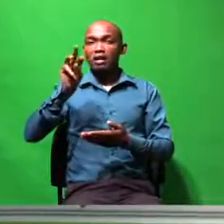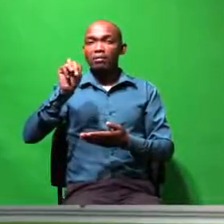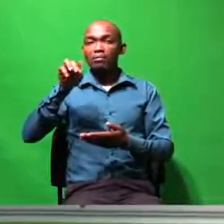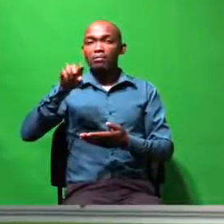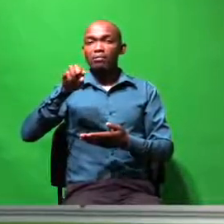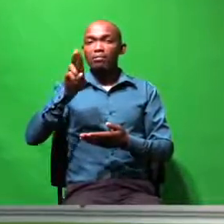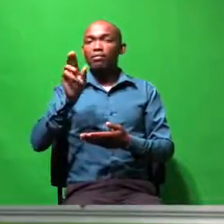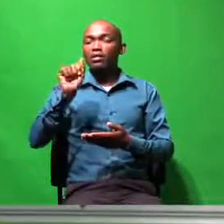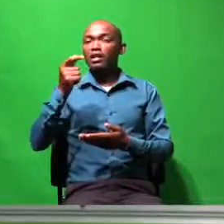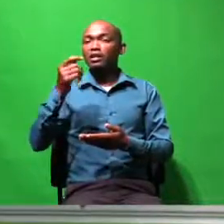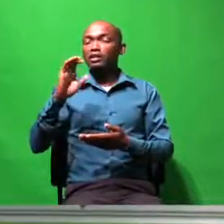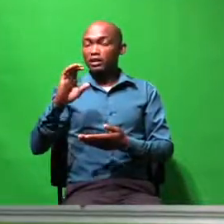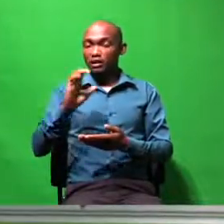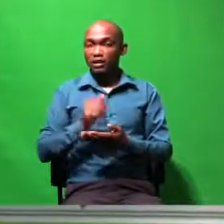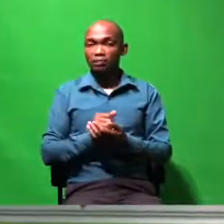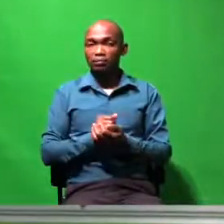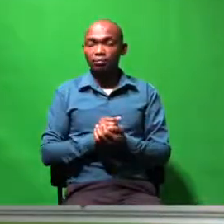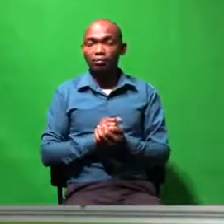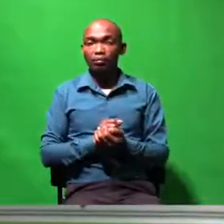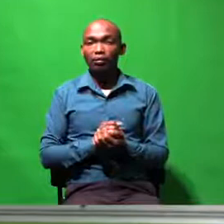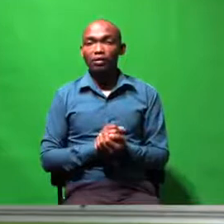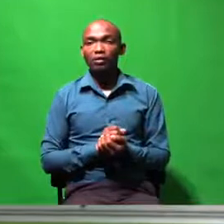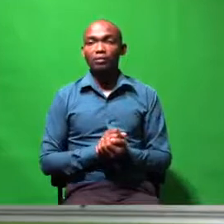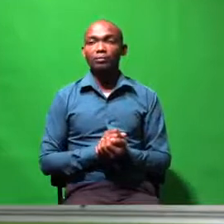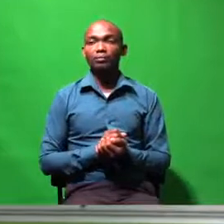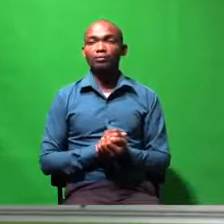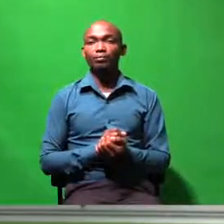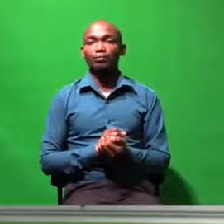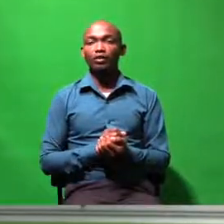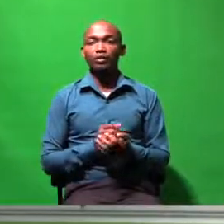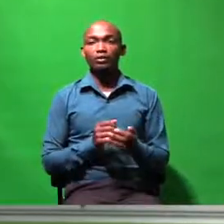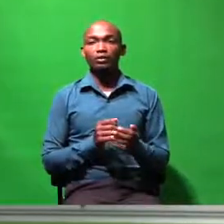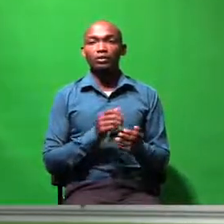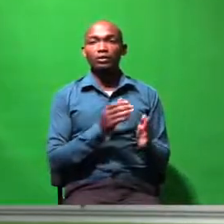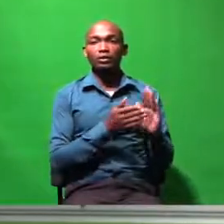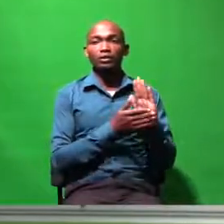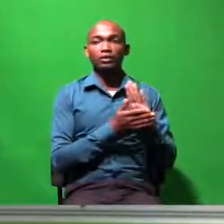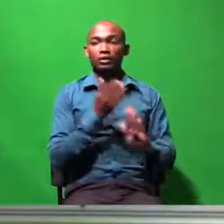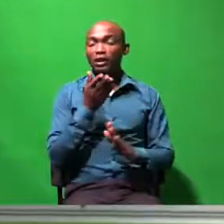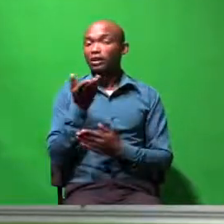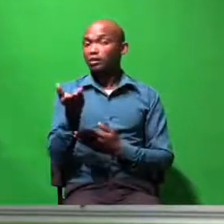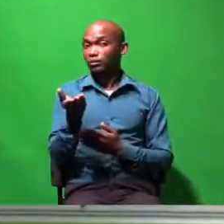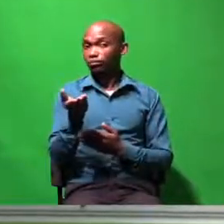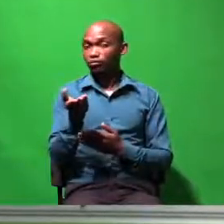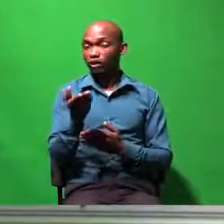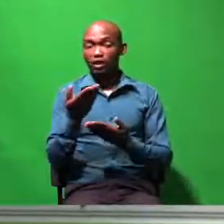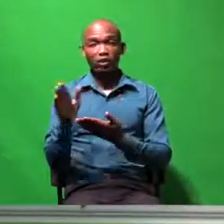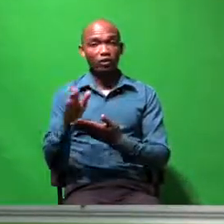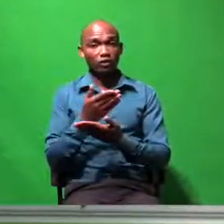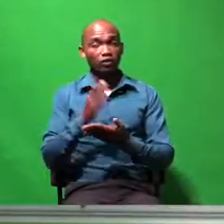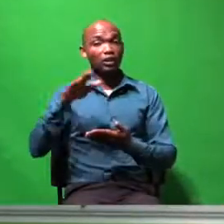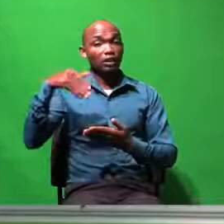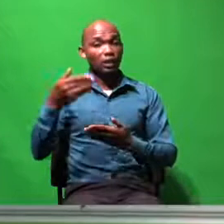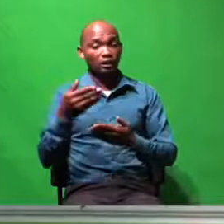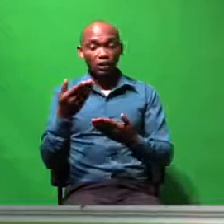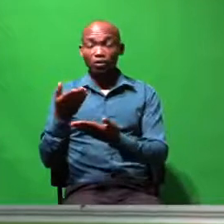knowledge. And concept. So, you will start to read in the visual first. Then, you will share